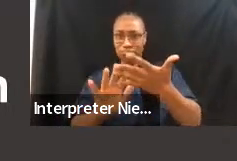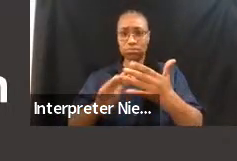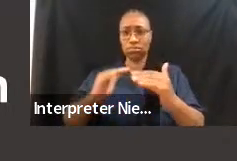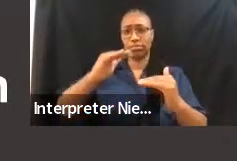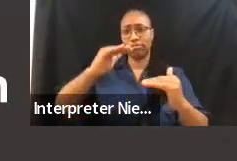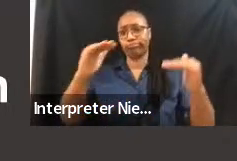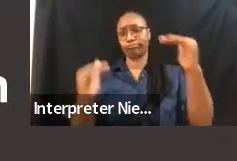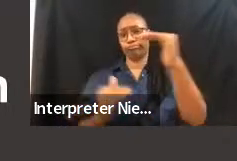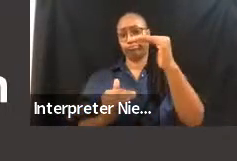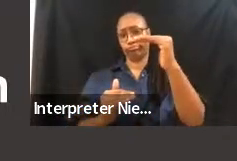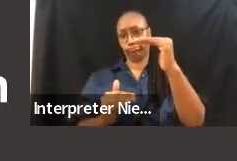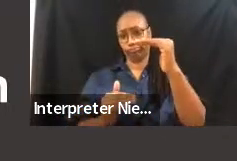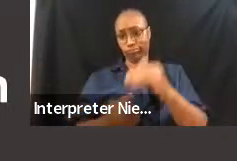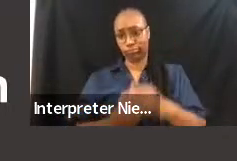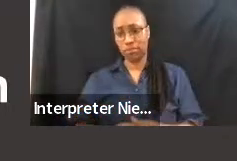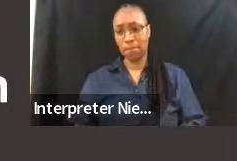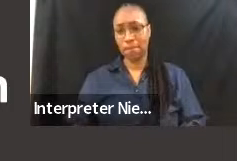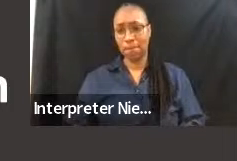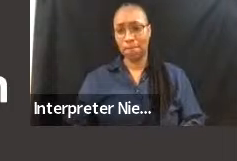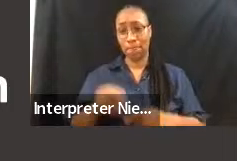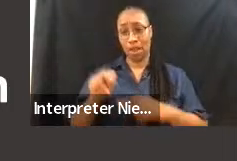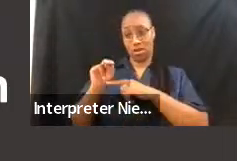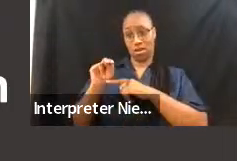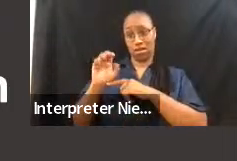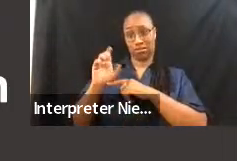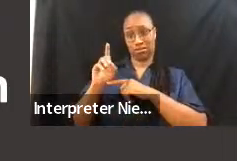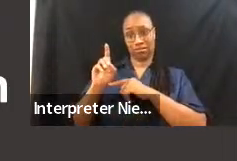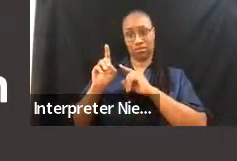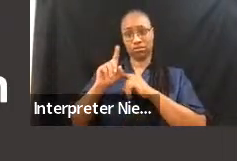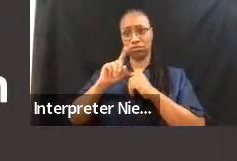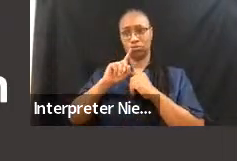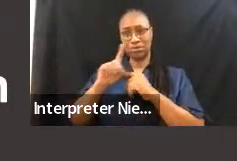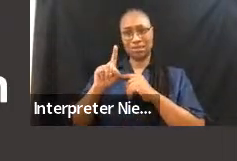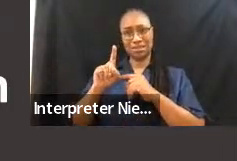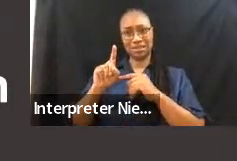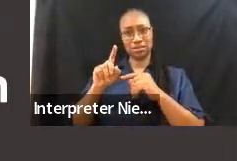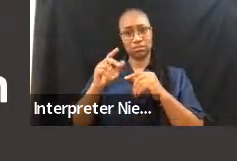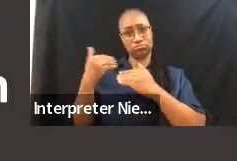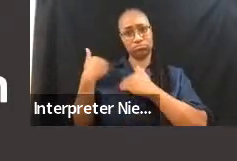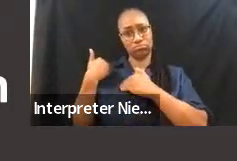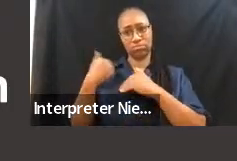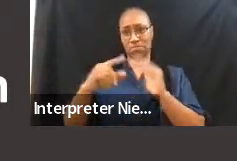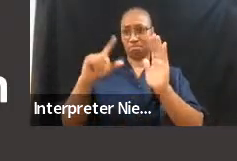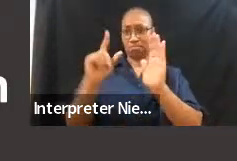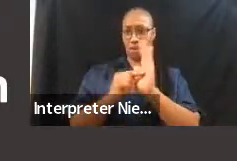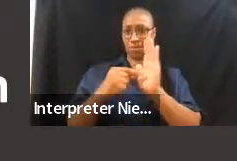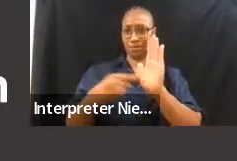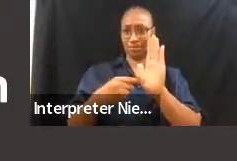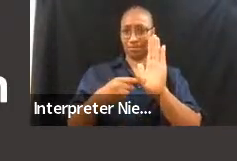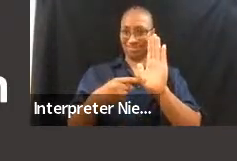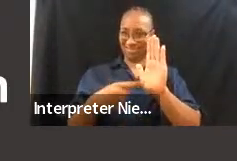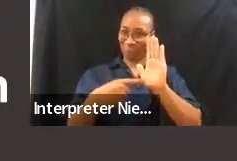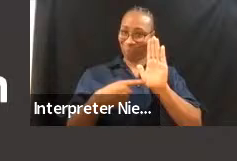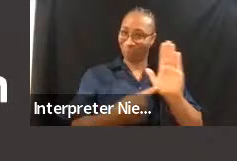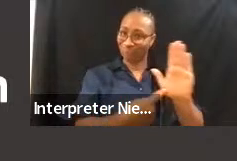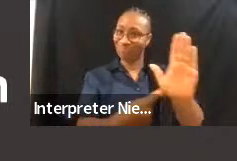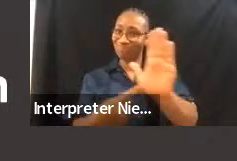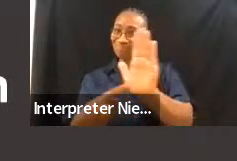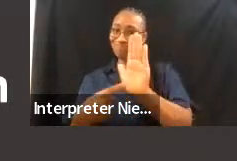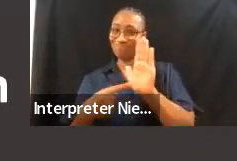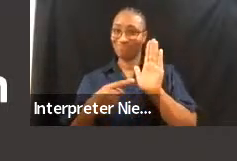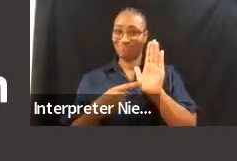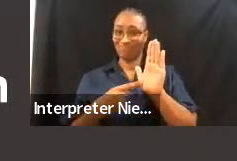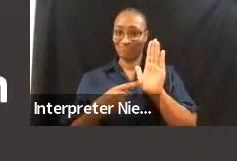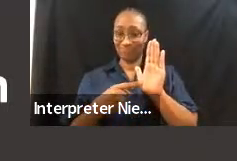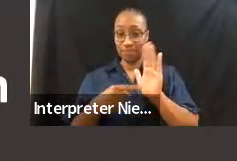NCD's most recent report, and the report that I'm here to highlight, focuses on inaccessible medical diagnostic equipment.